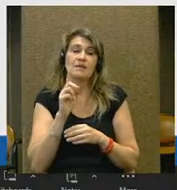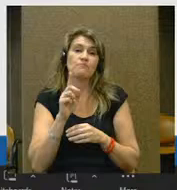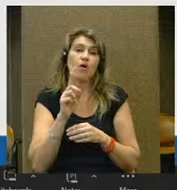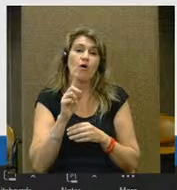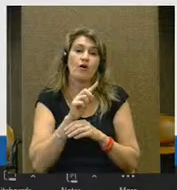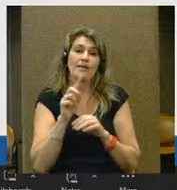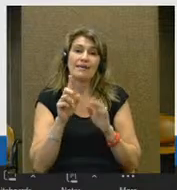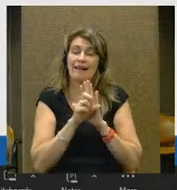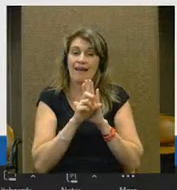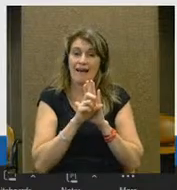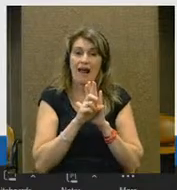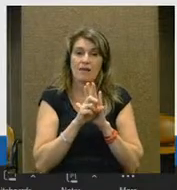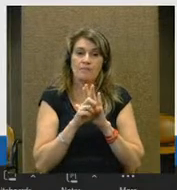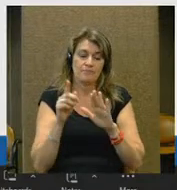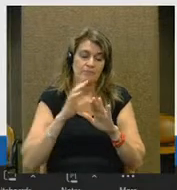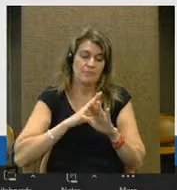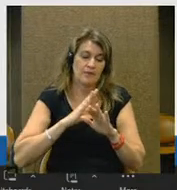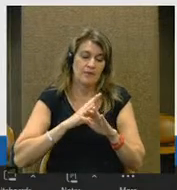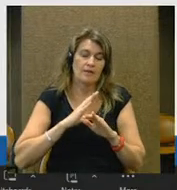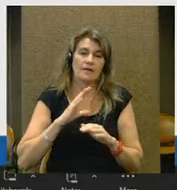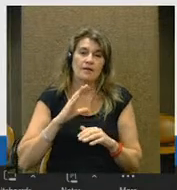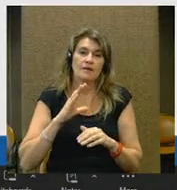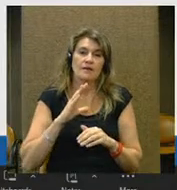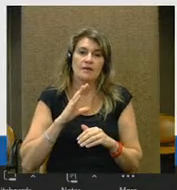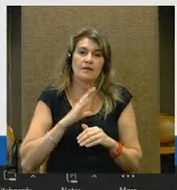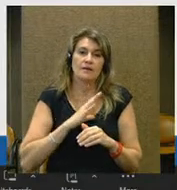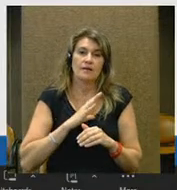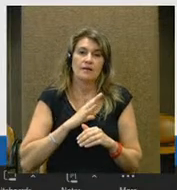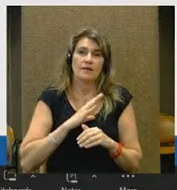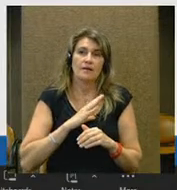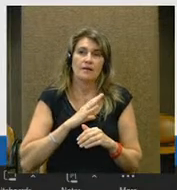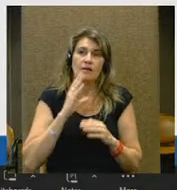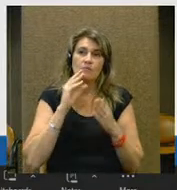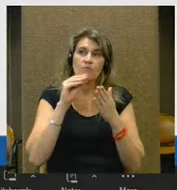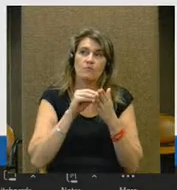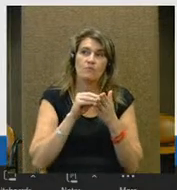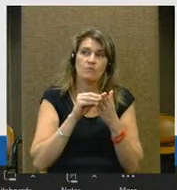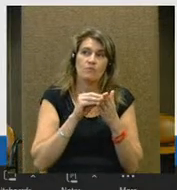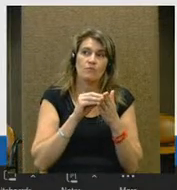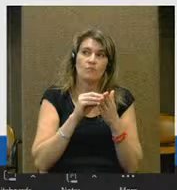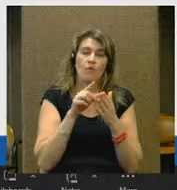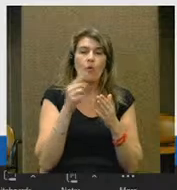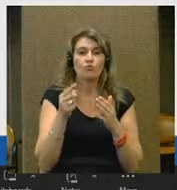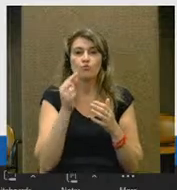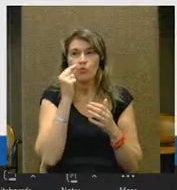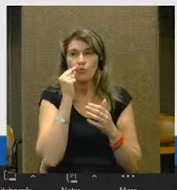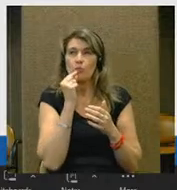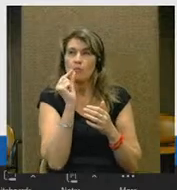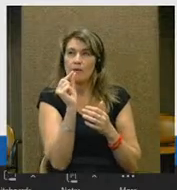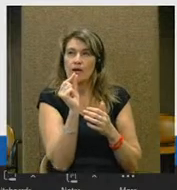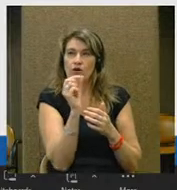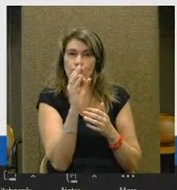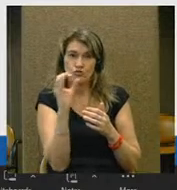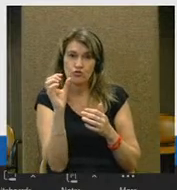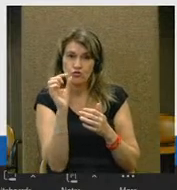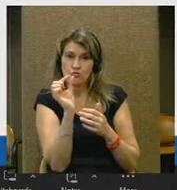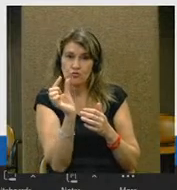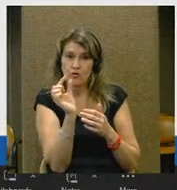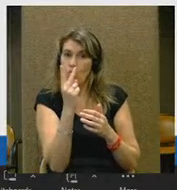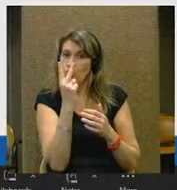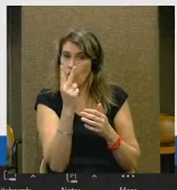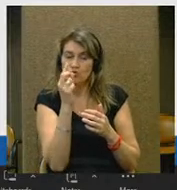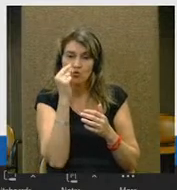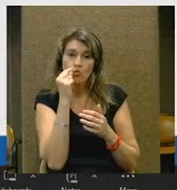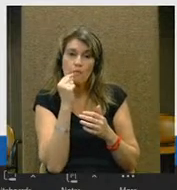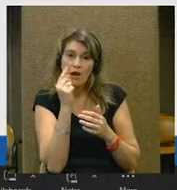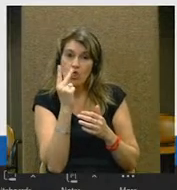single-digit metric tons. So this is just to kind of help you put this in perspective. Even though it's killing a lot of people, the total amount of pure fentanyl